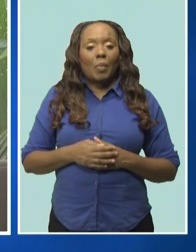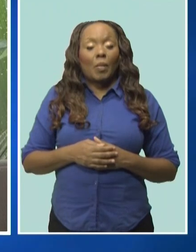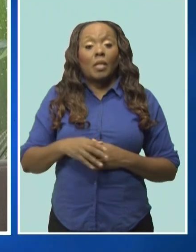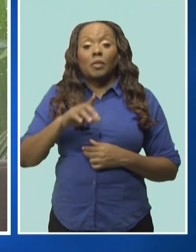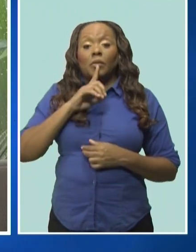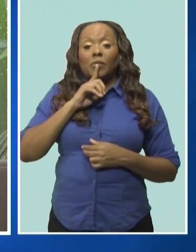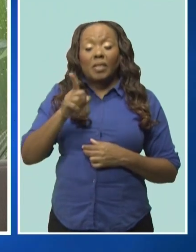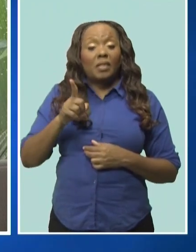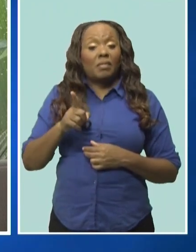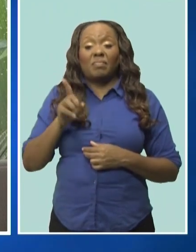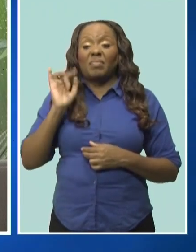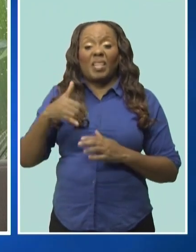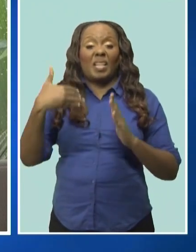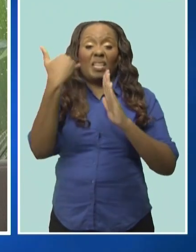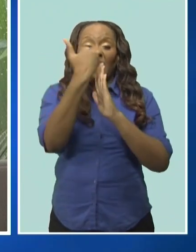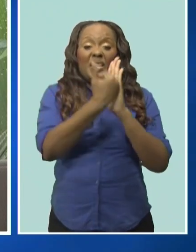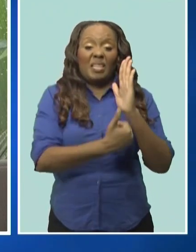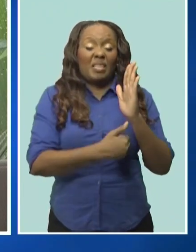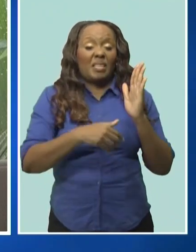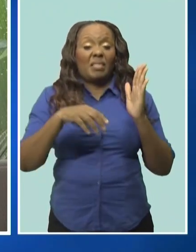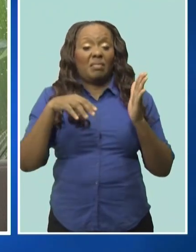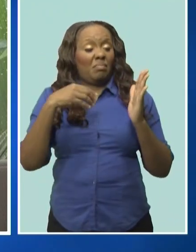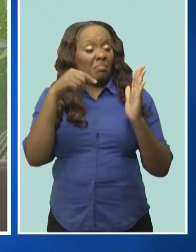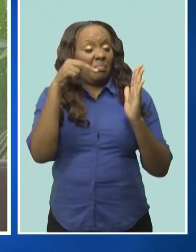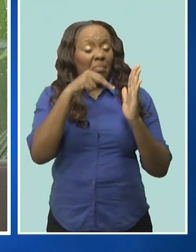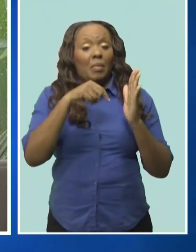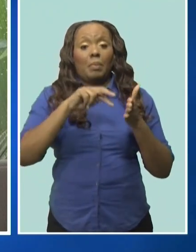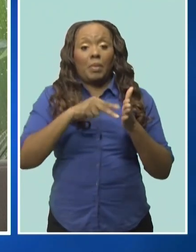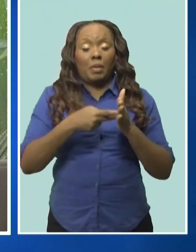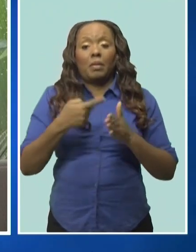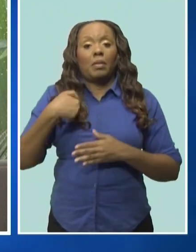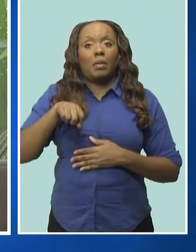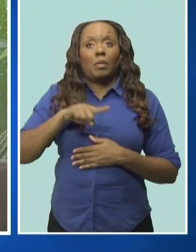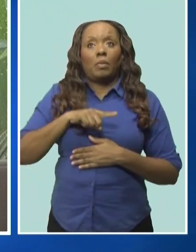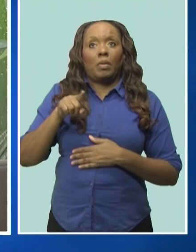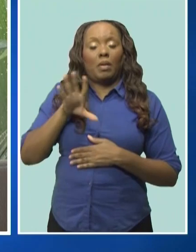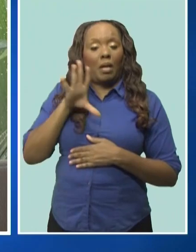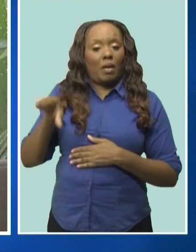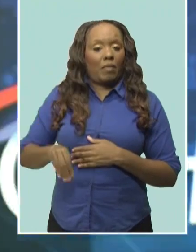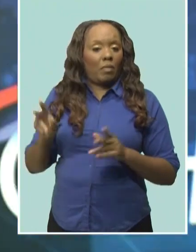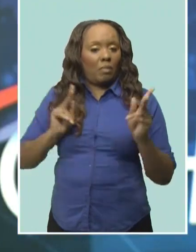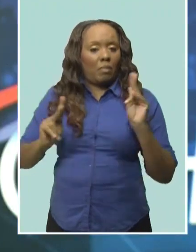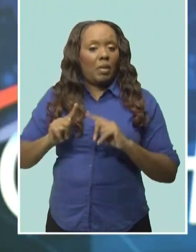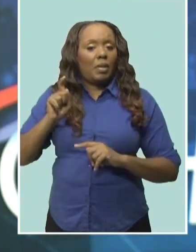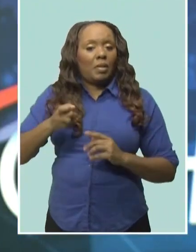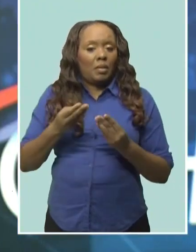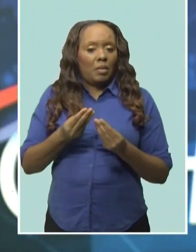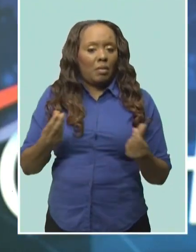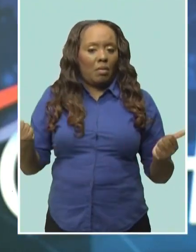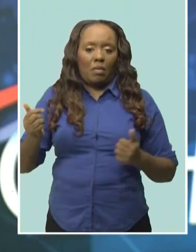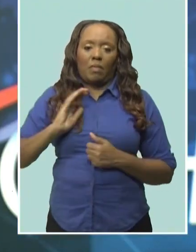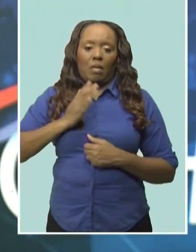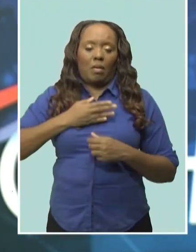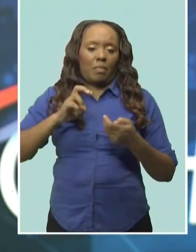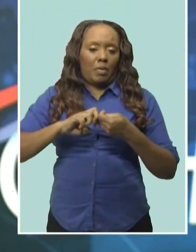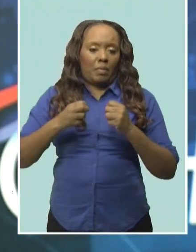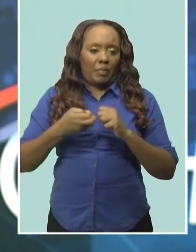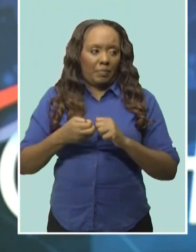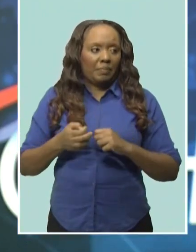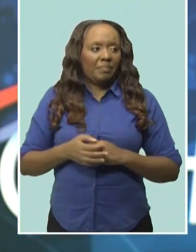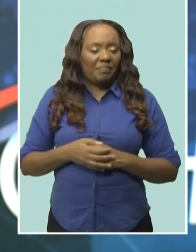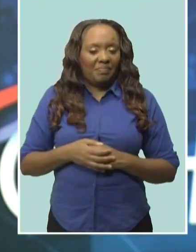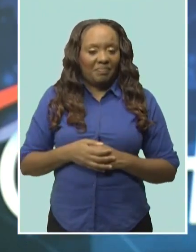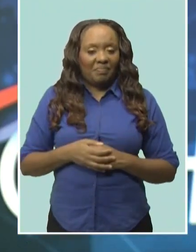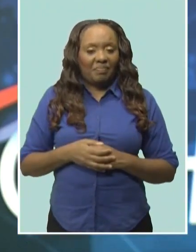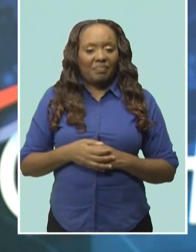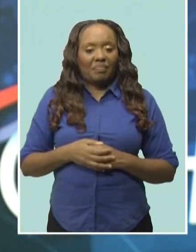recognizing that we as African people got to solve our own problems. The Barbados Water Authority is setting